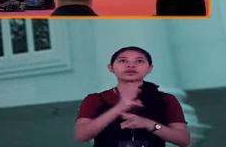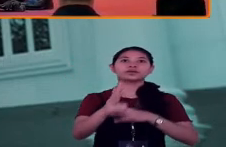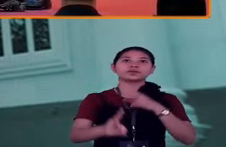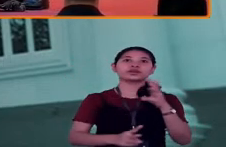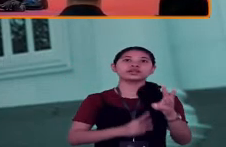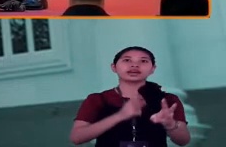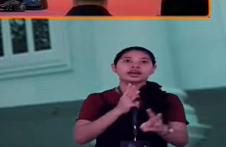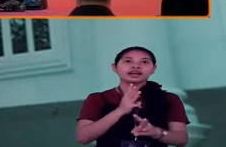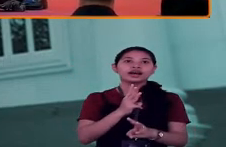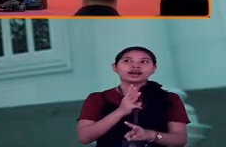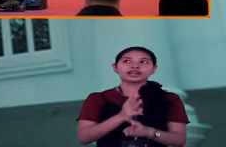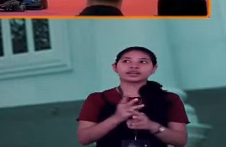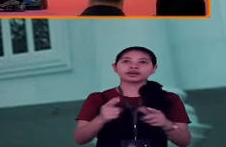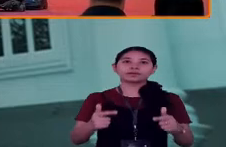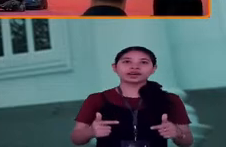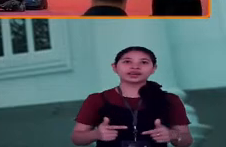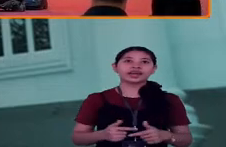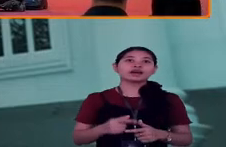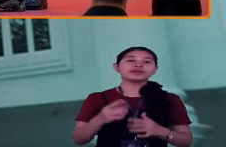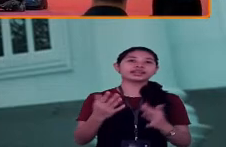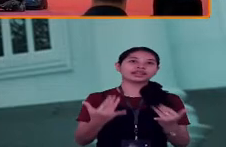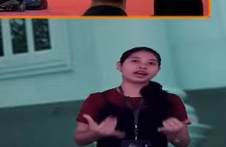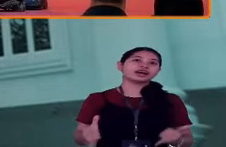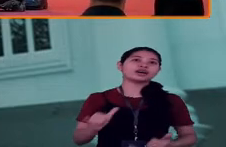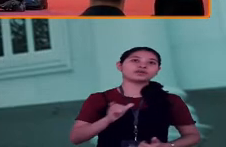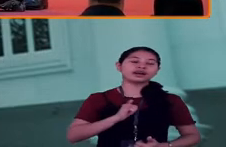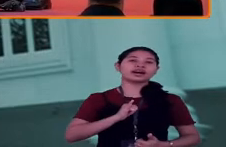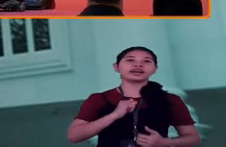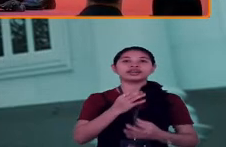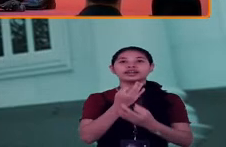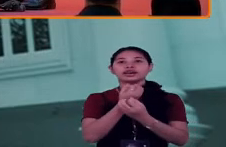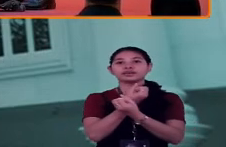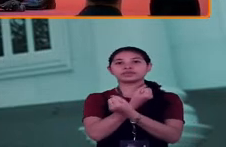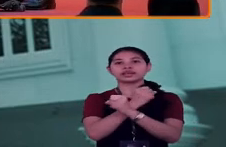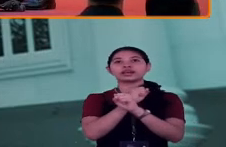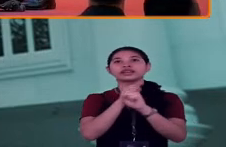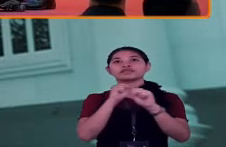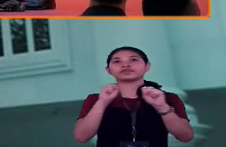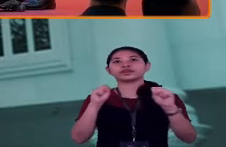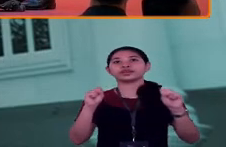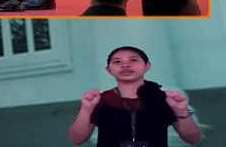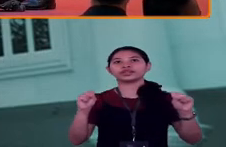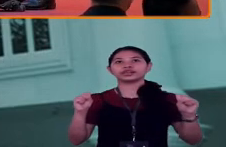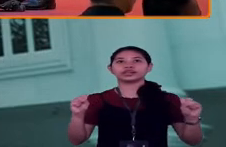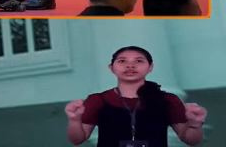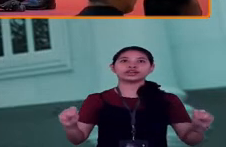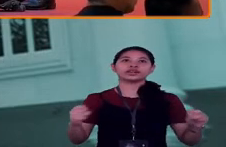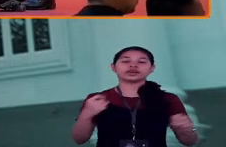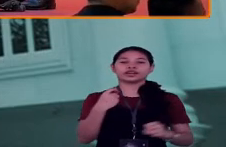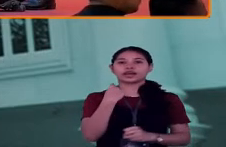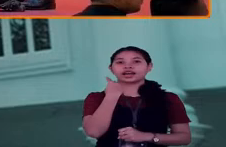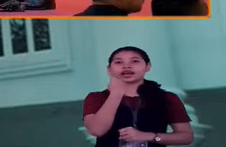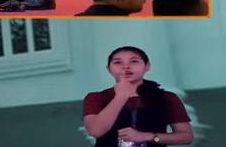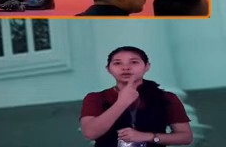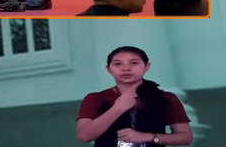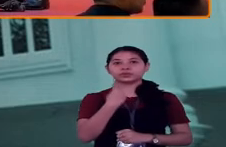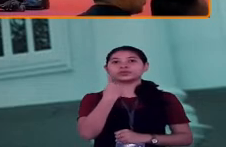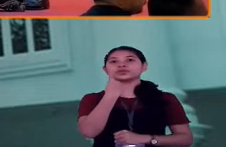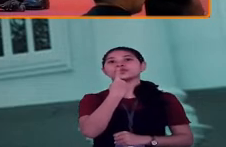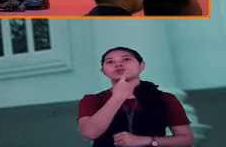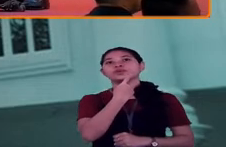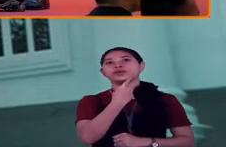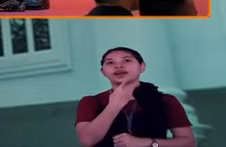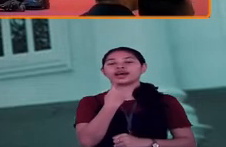sin, for the world I pined, but now I am set free.